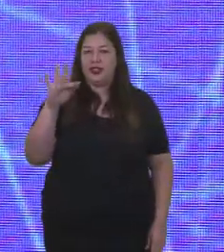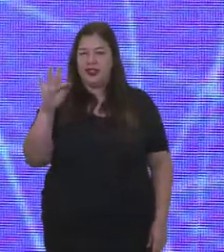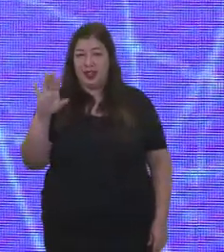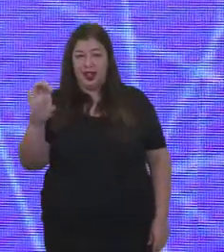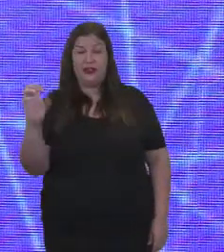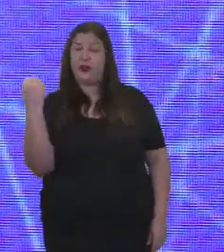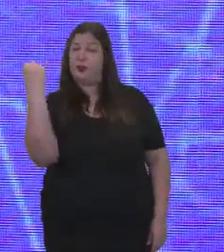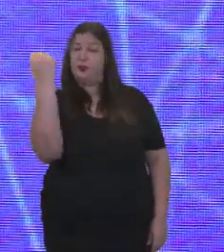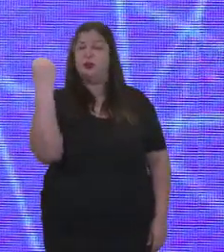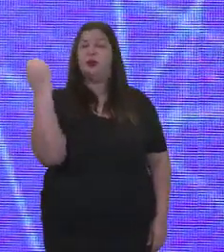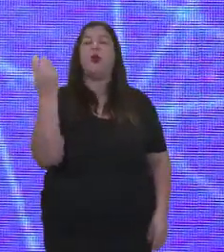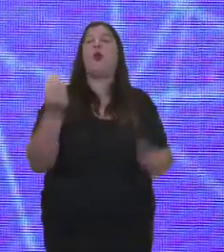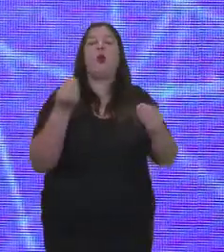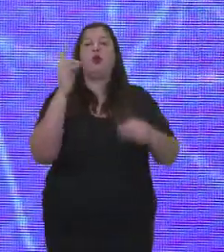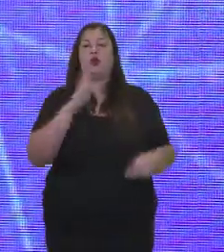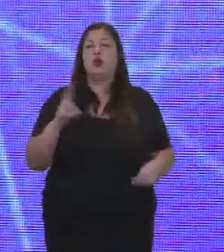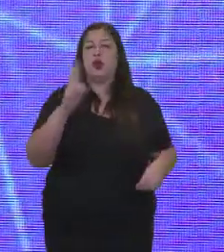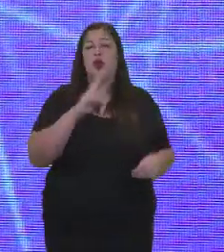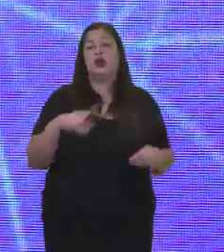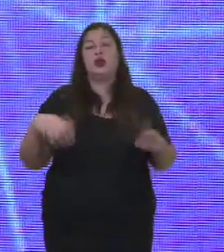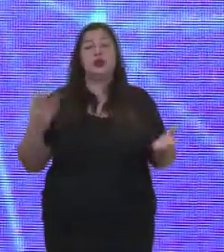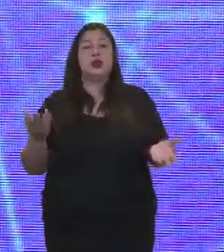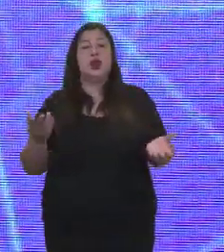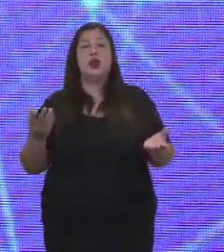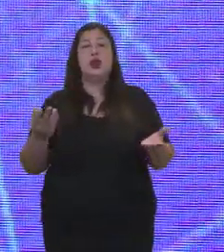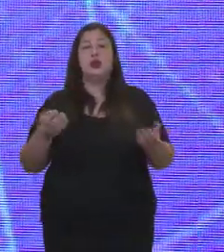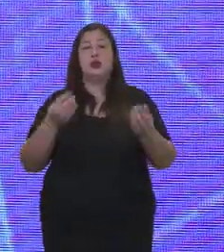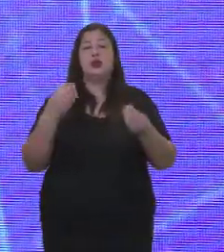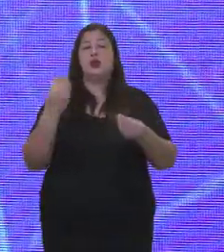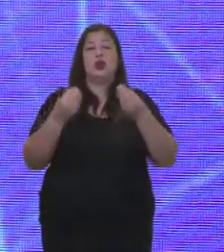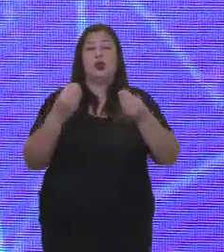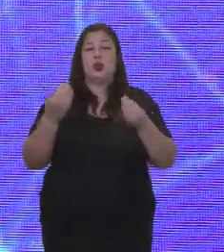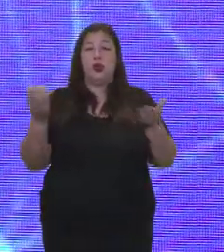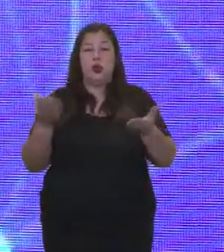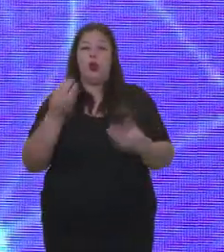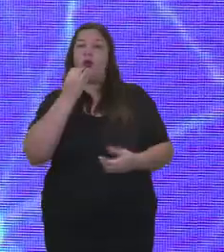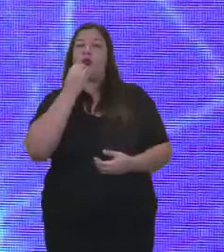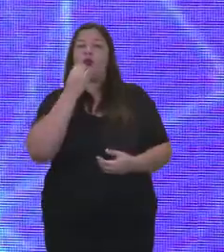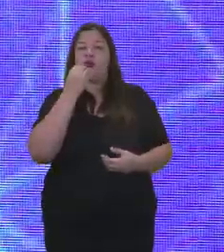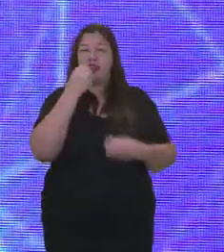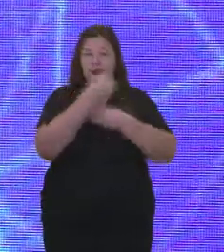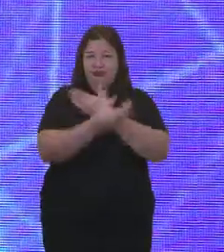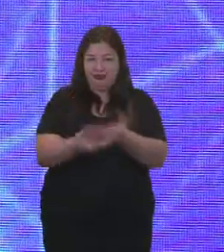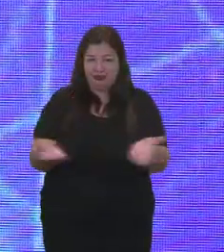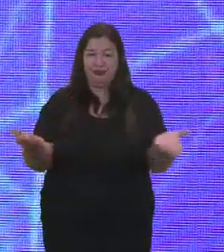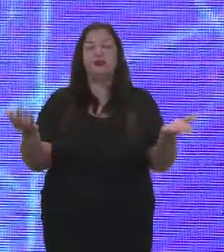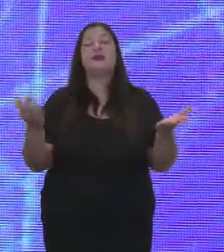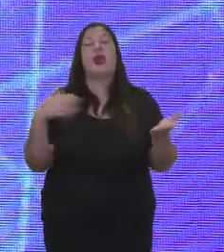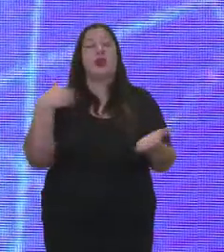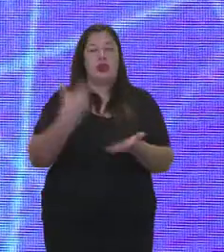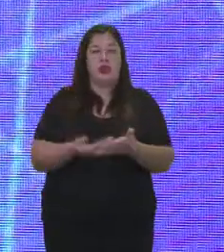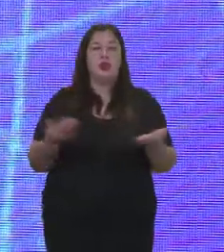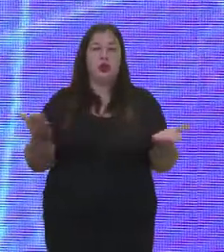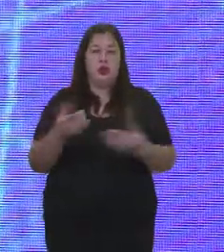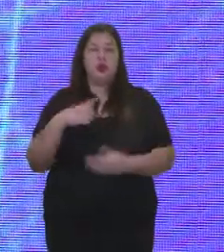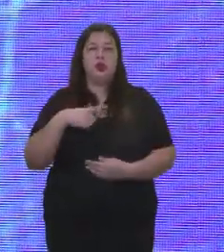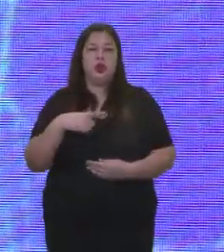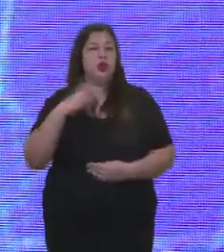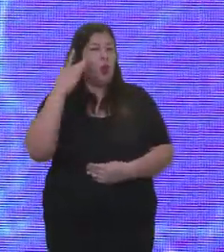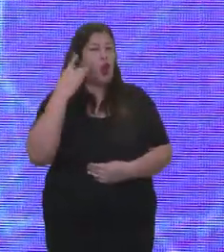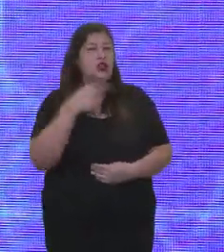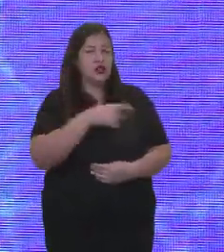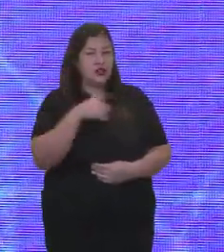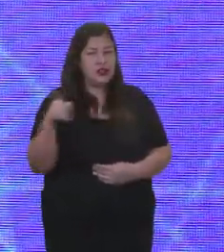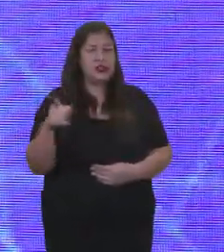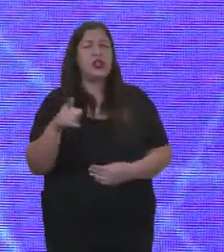in a very powerful way. So we launched a million opportunities. This program exists until now. I